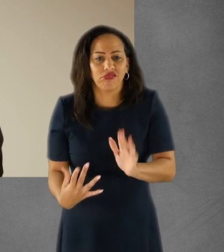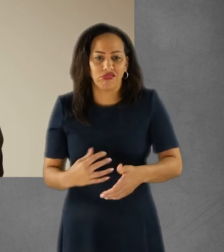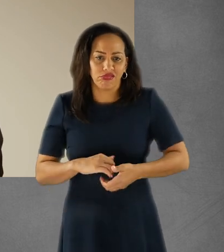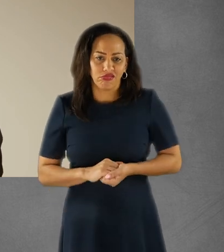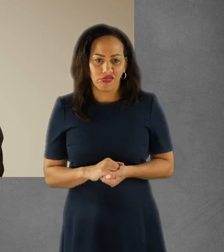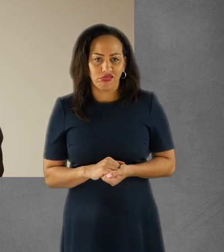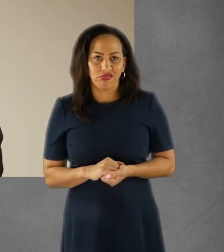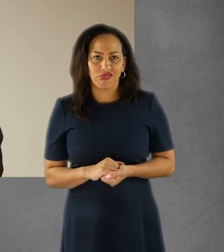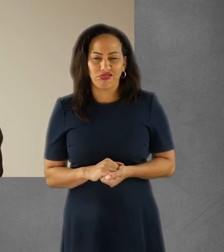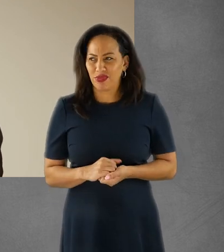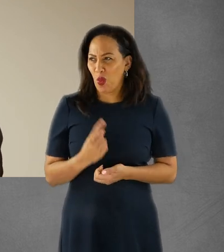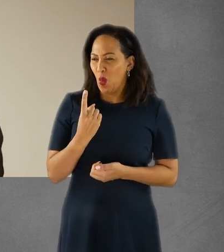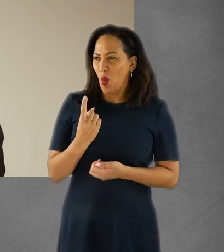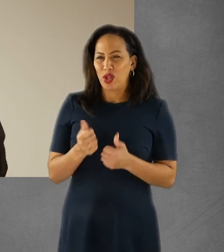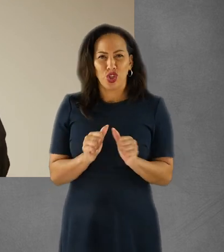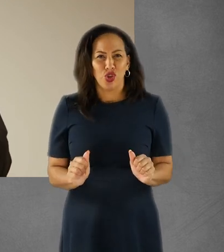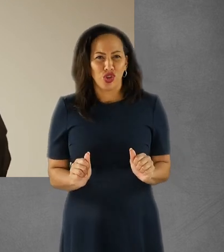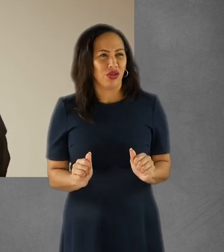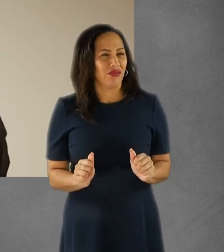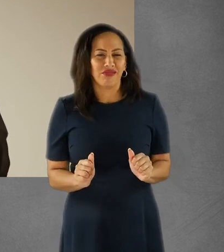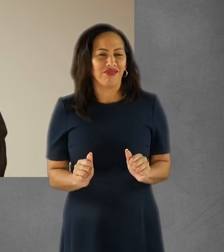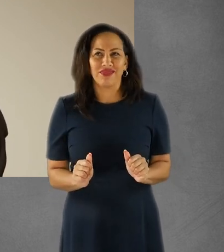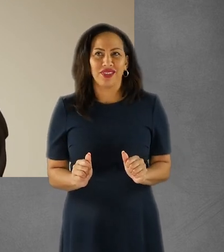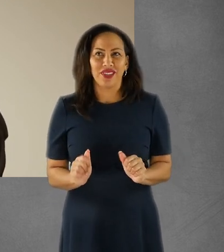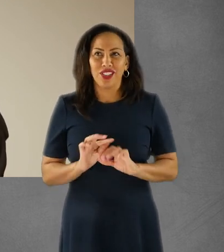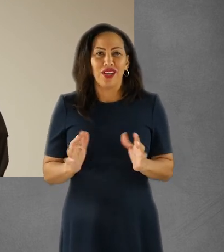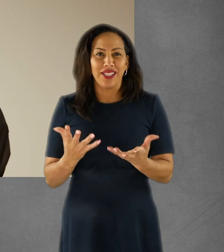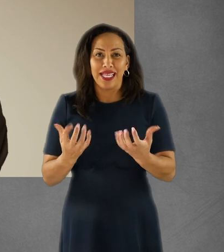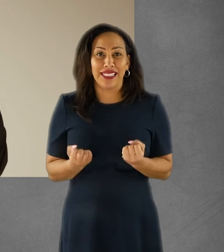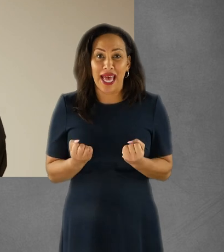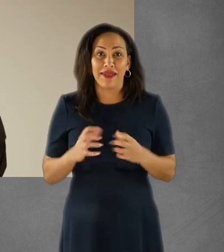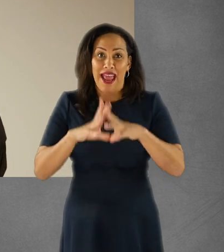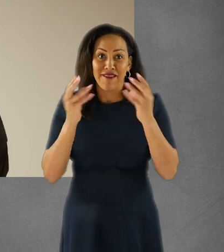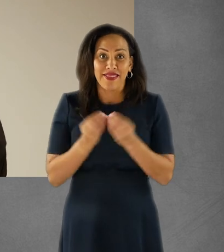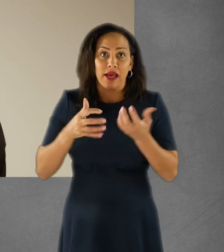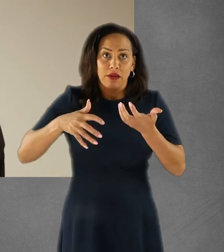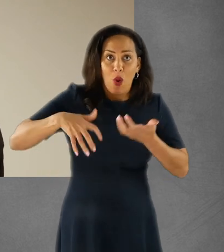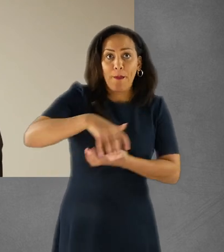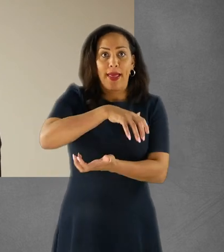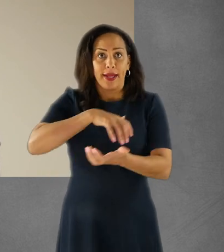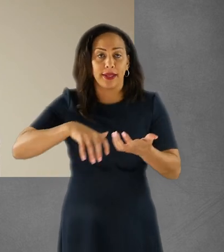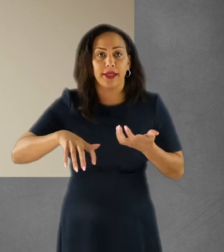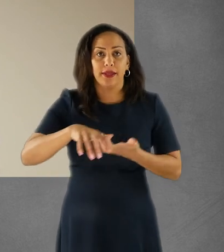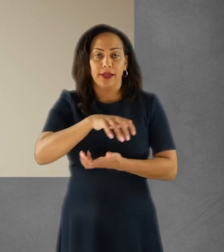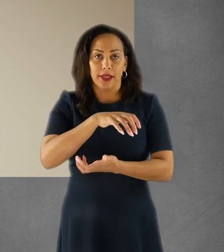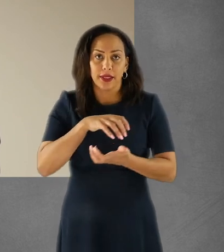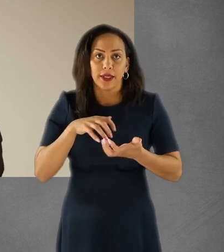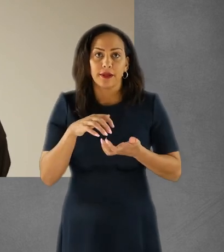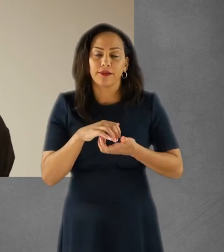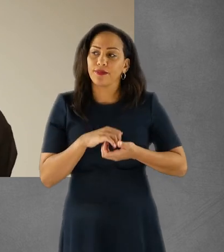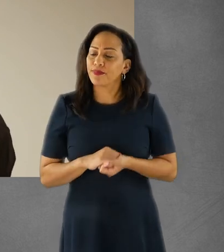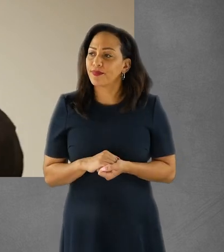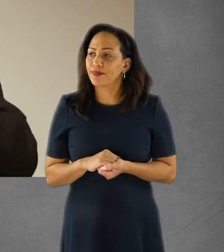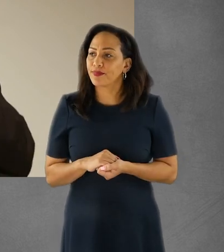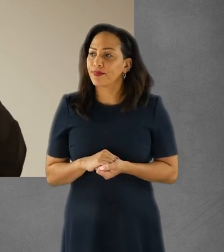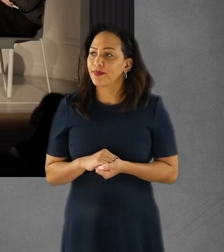of these interrelationships. And I kind of feel as if, you know, our work doesn't necessarily propose any of these solutions, but it does want